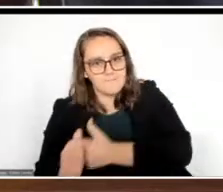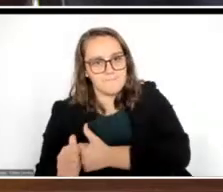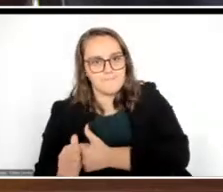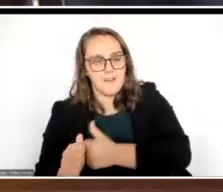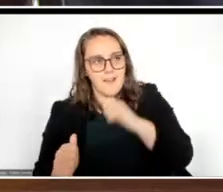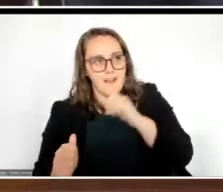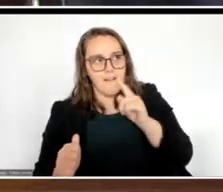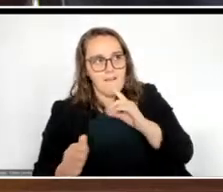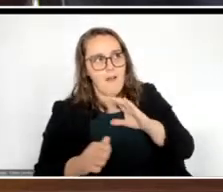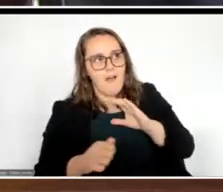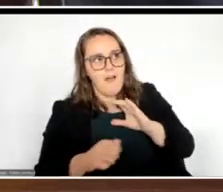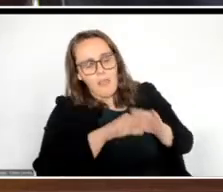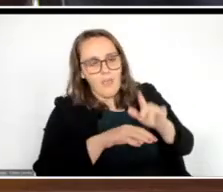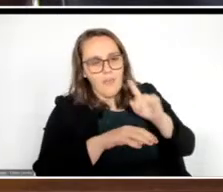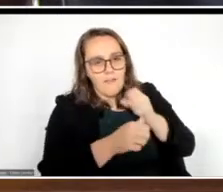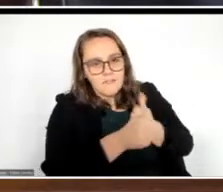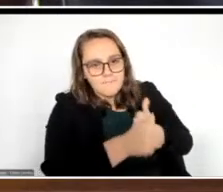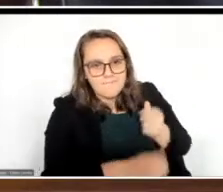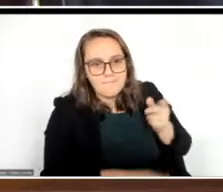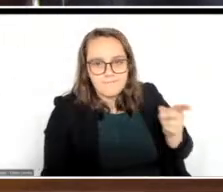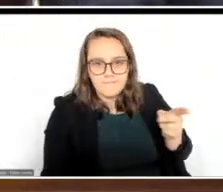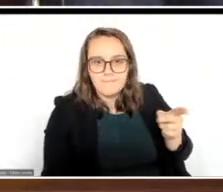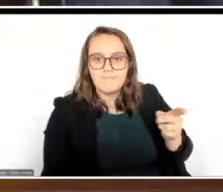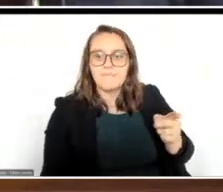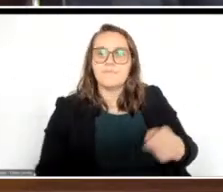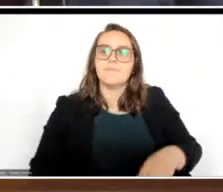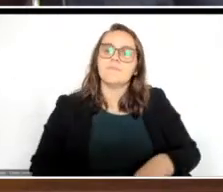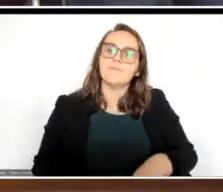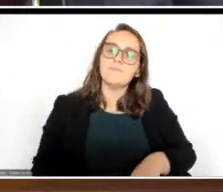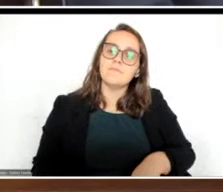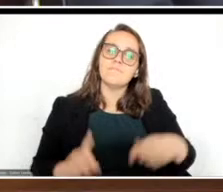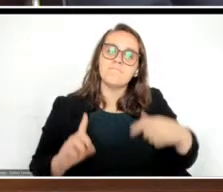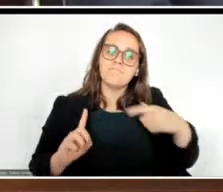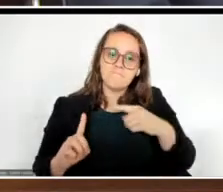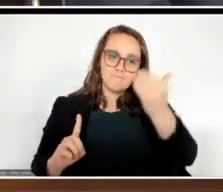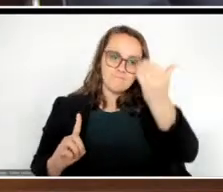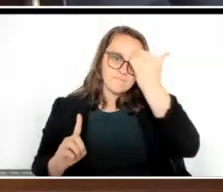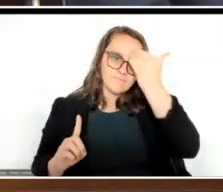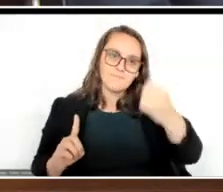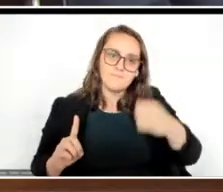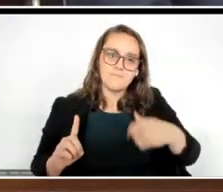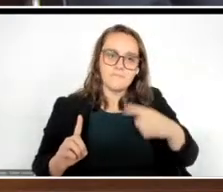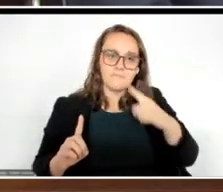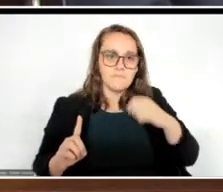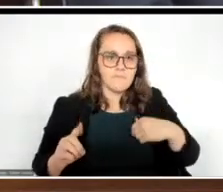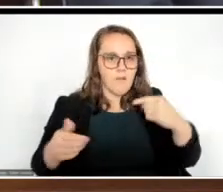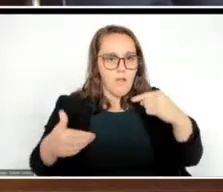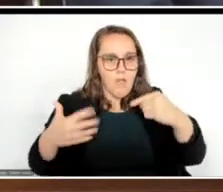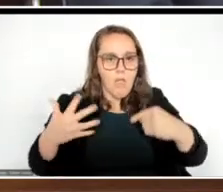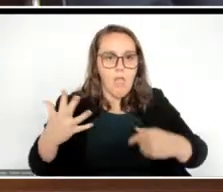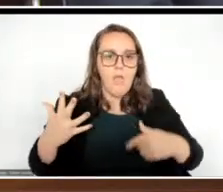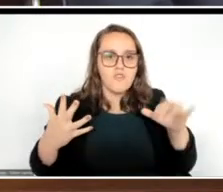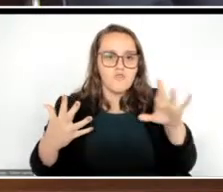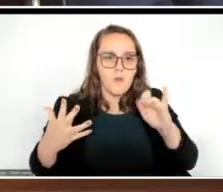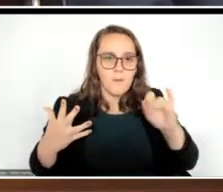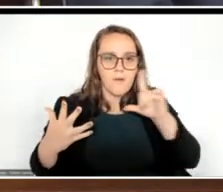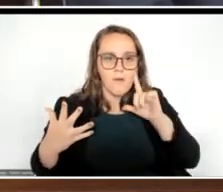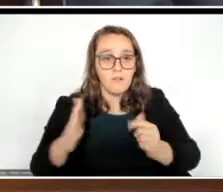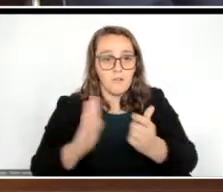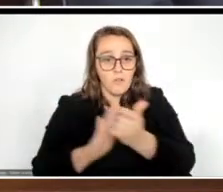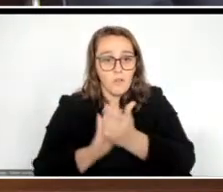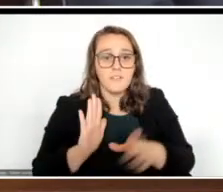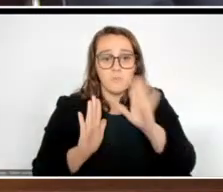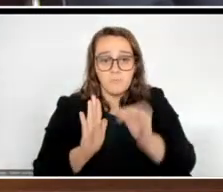vice president likely violated multiple criminal statutes. In the end, all these people, Department of Justice